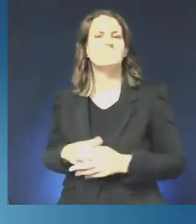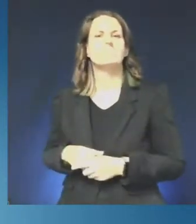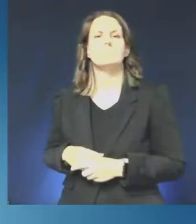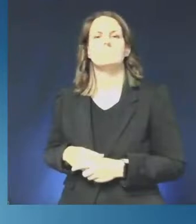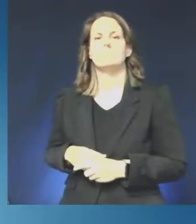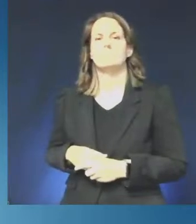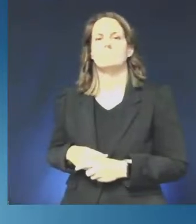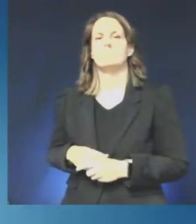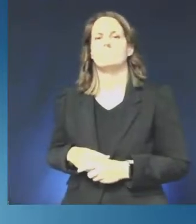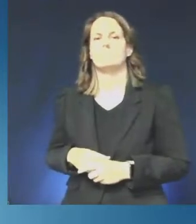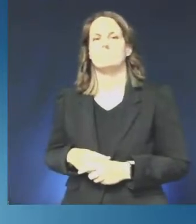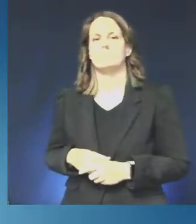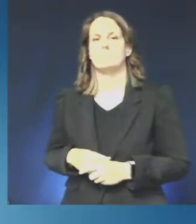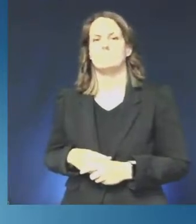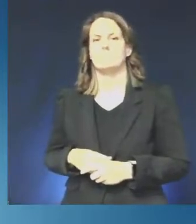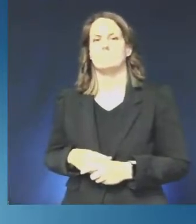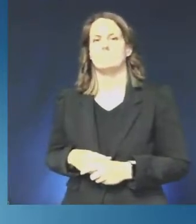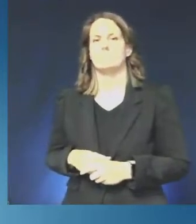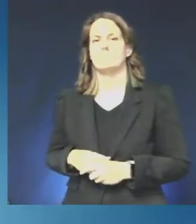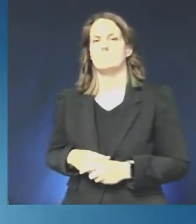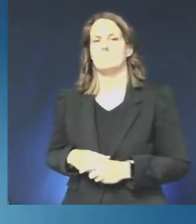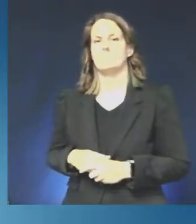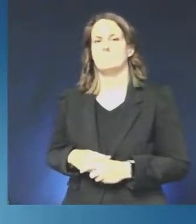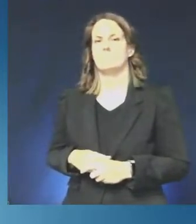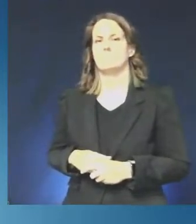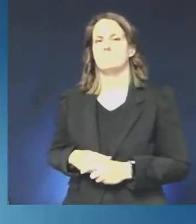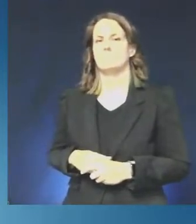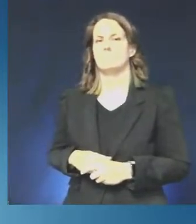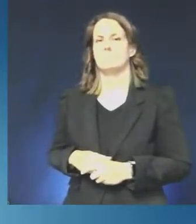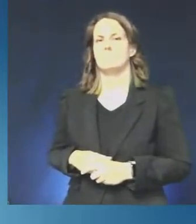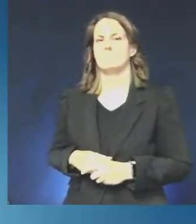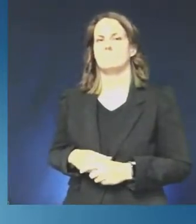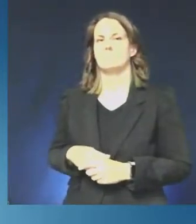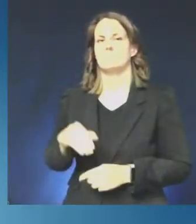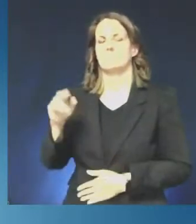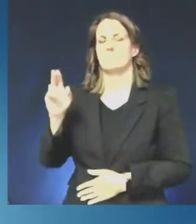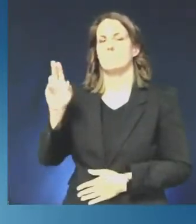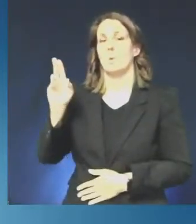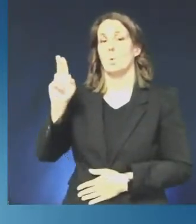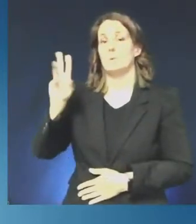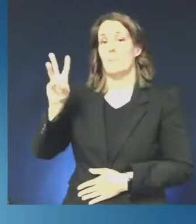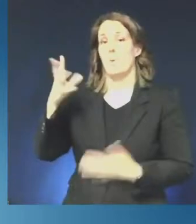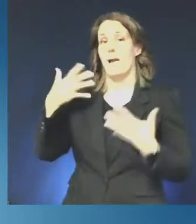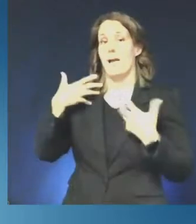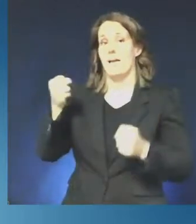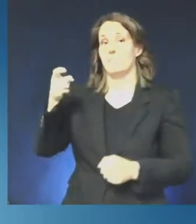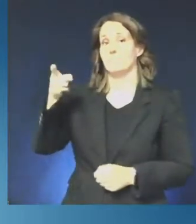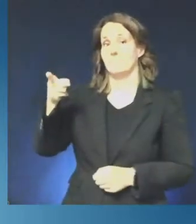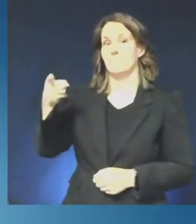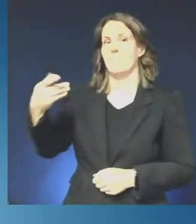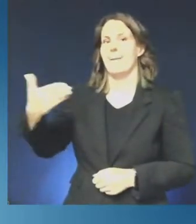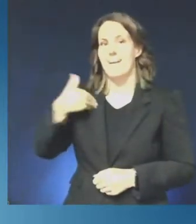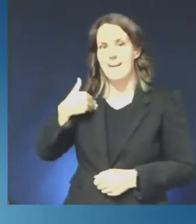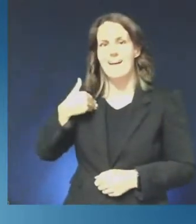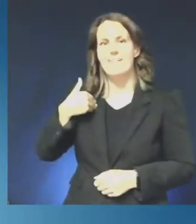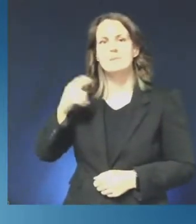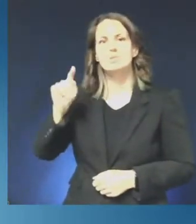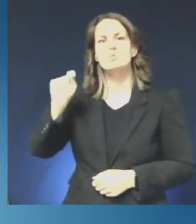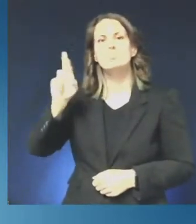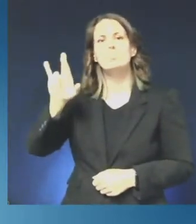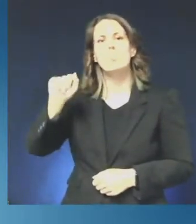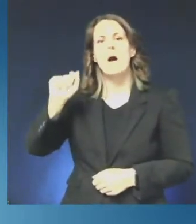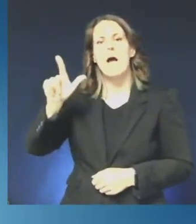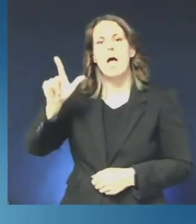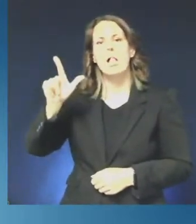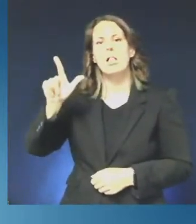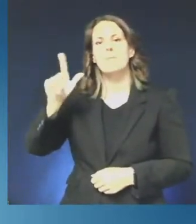their Moderna vaccine trial here for kids, it's looking like we could have a vaccine approved for school-age students